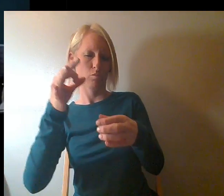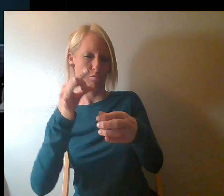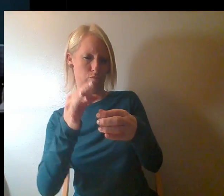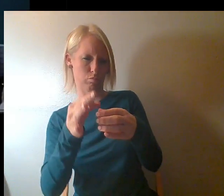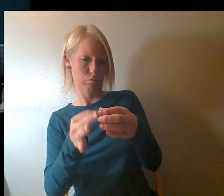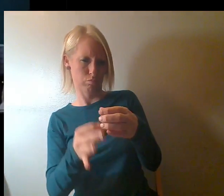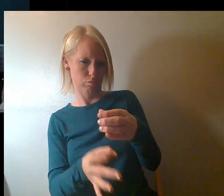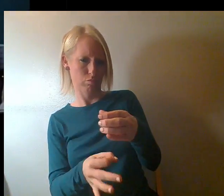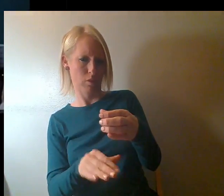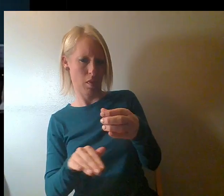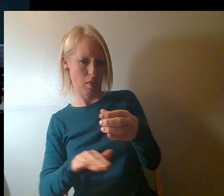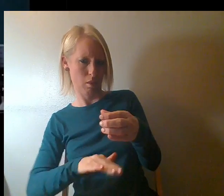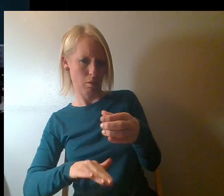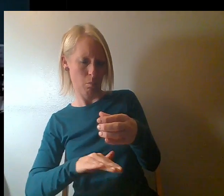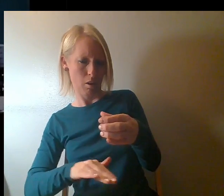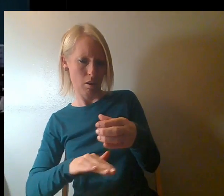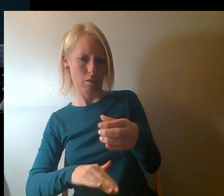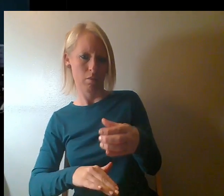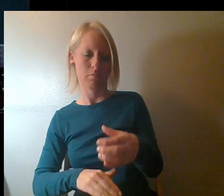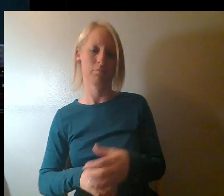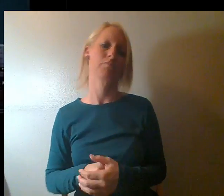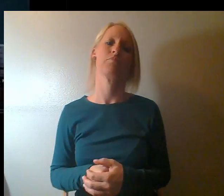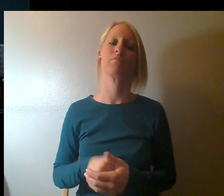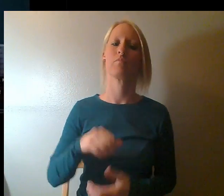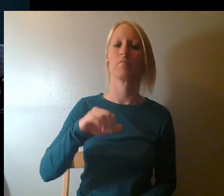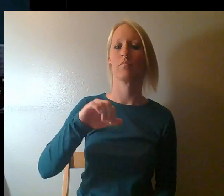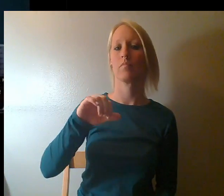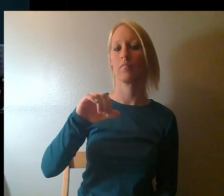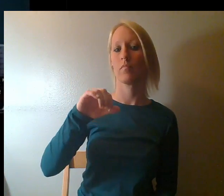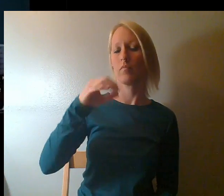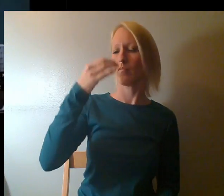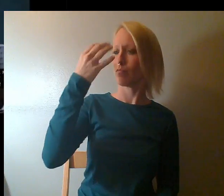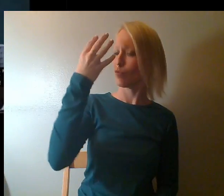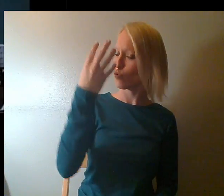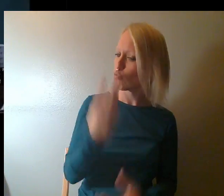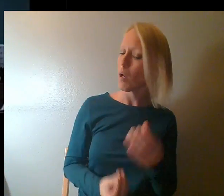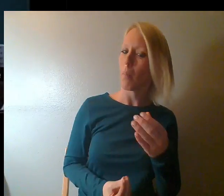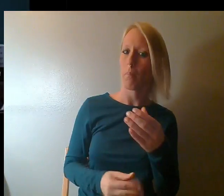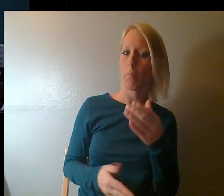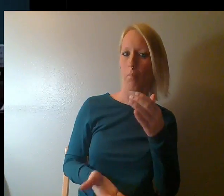okay. All right, so John's saying that if it's blood, it's just going to go in there. It's going to drop to the bottom?